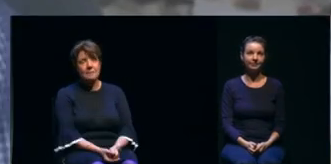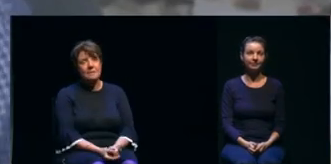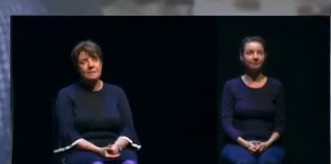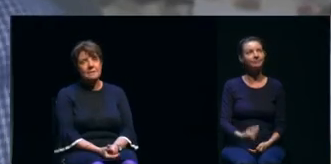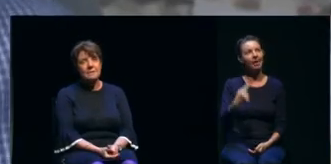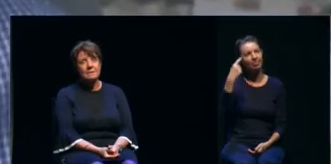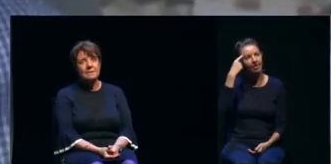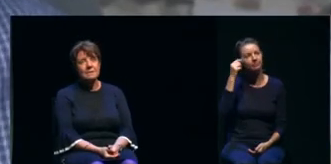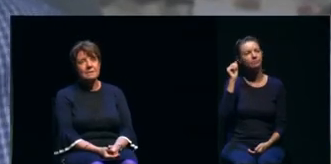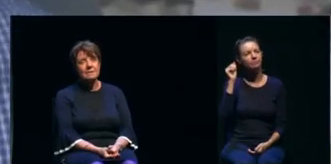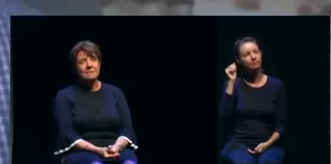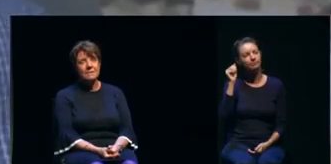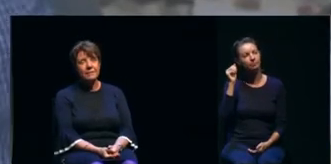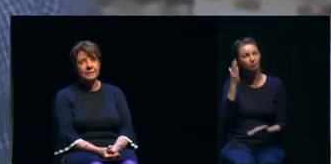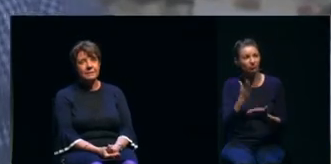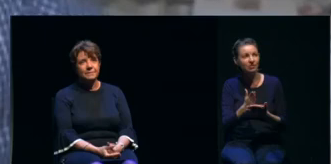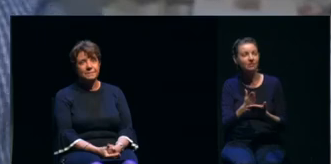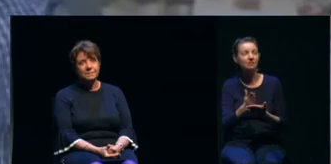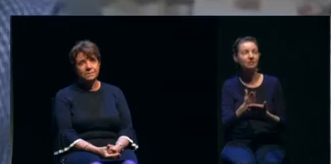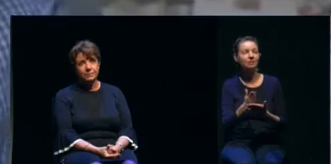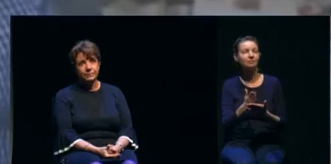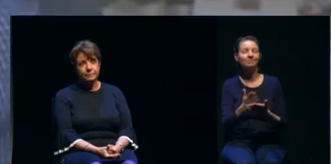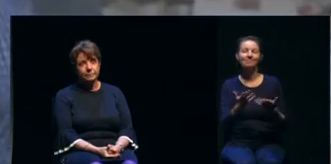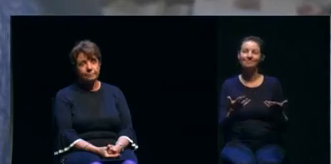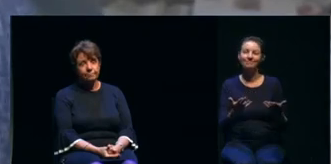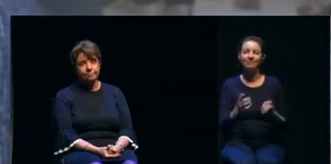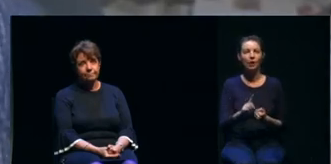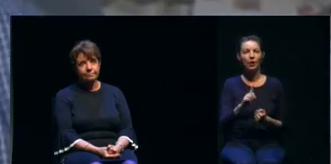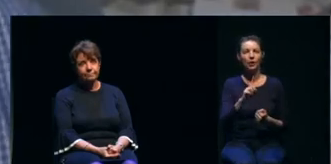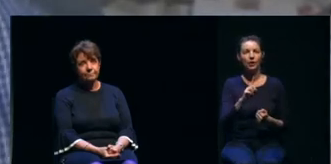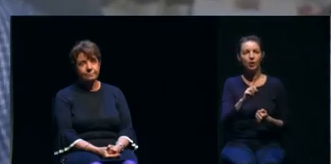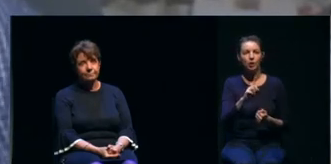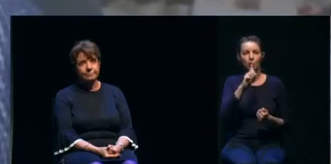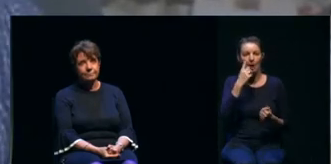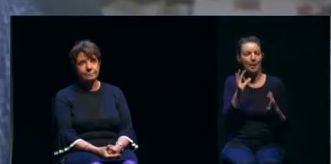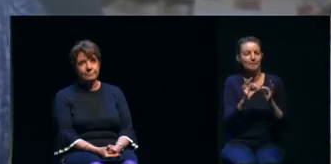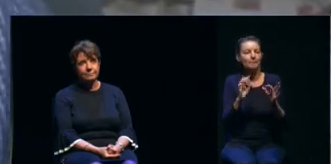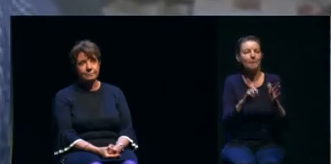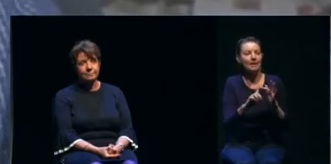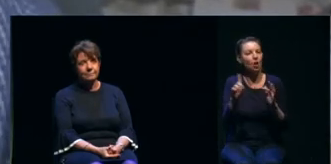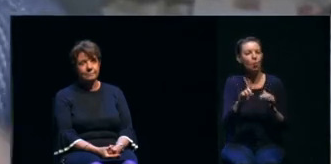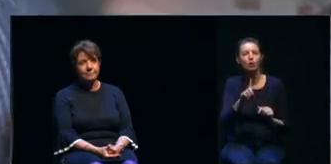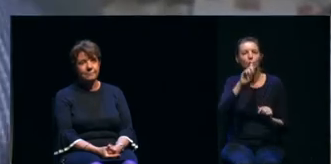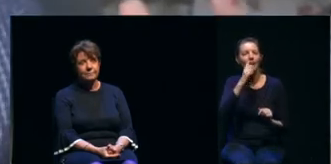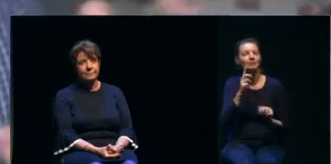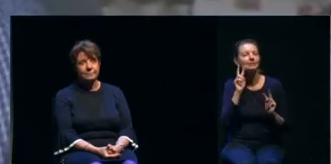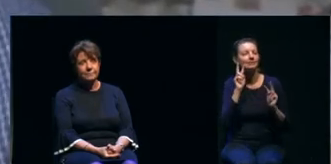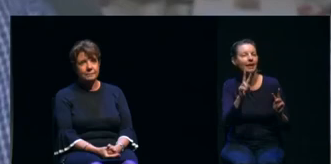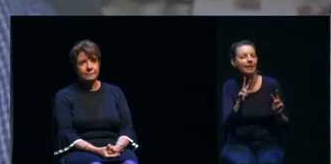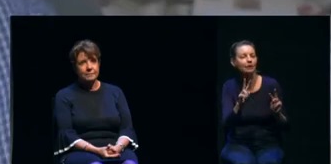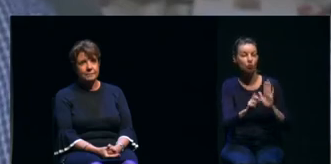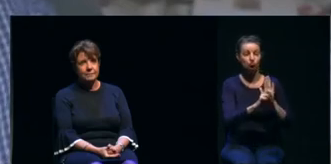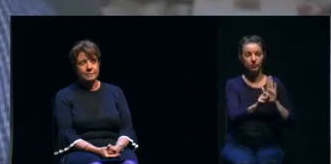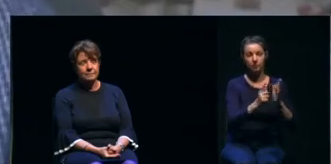I think a lot of it is just to do with, I mean, I just, you cannot be what you cannot see. And, you know, although sort of representation of